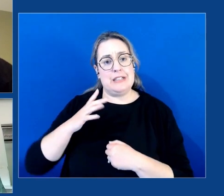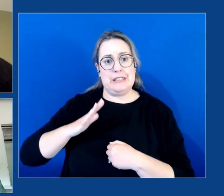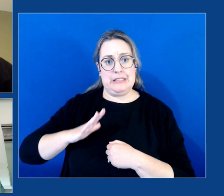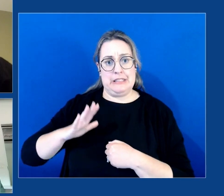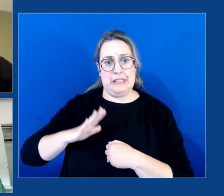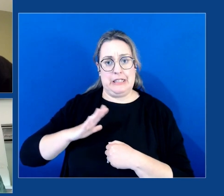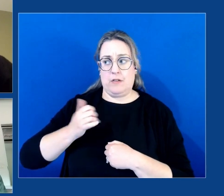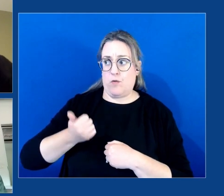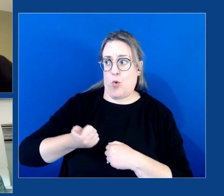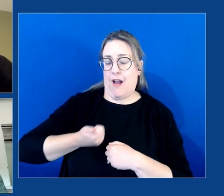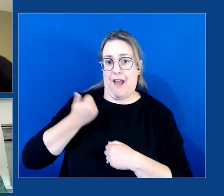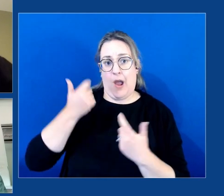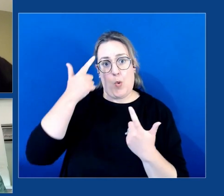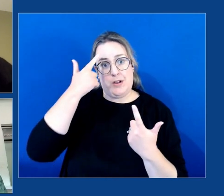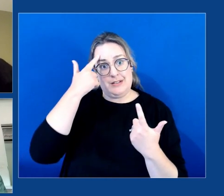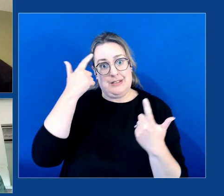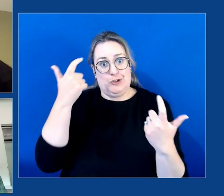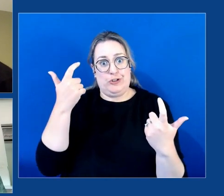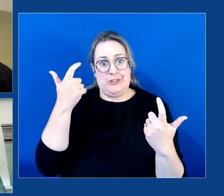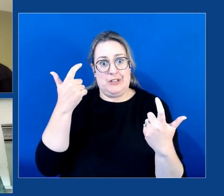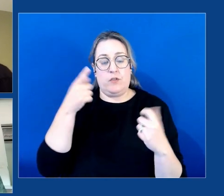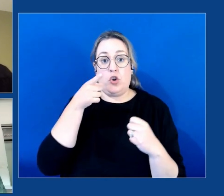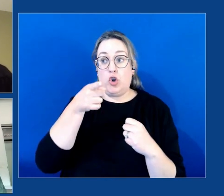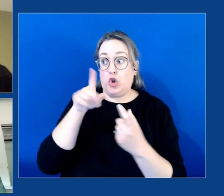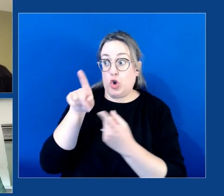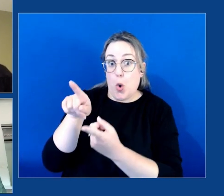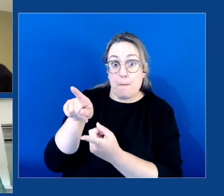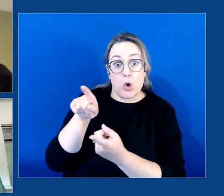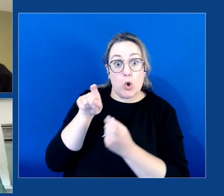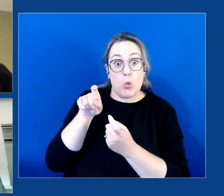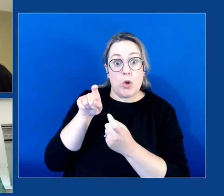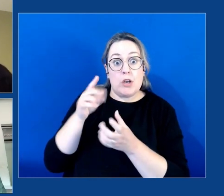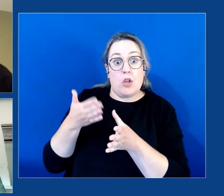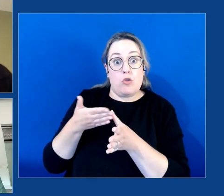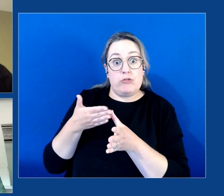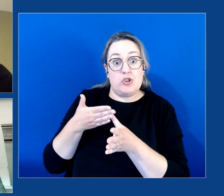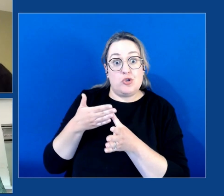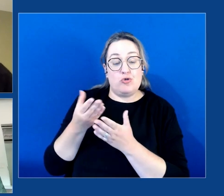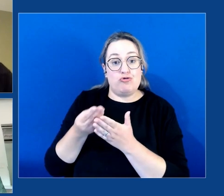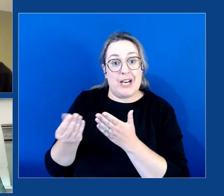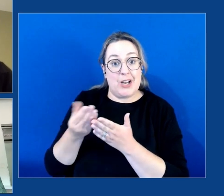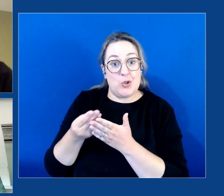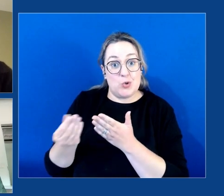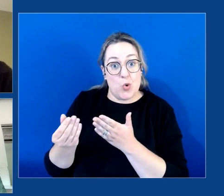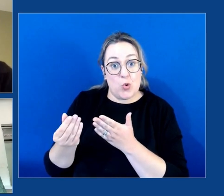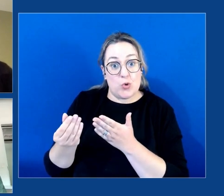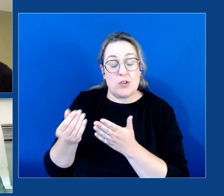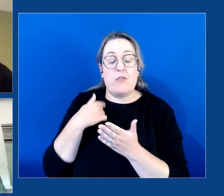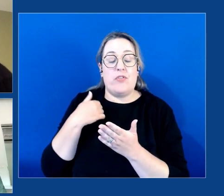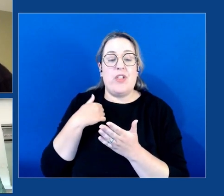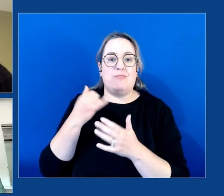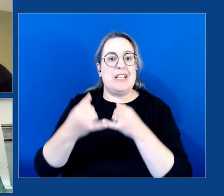and actually, you know, procured the initial resource from IATSIS, the Australian Institute for Aboriginal and Torres Strait Islander